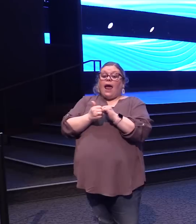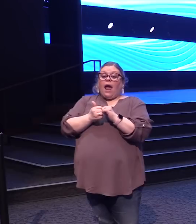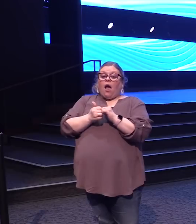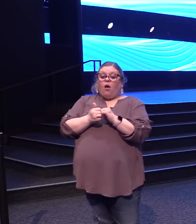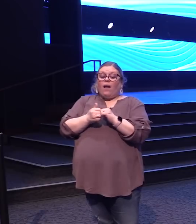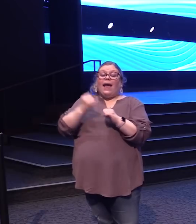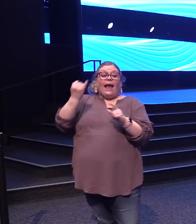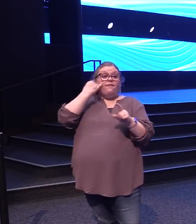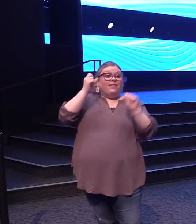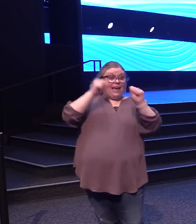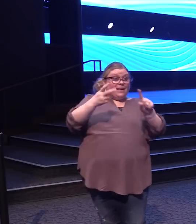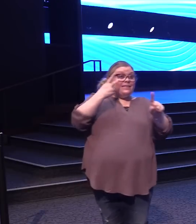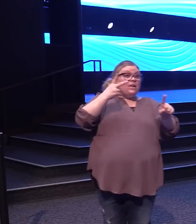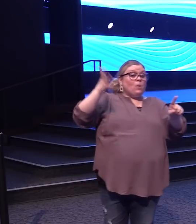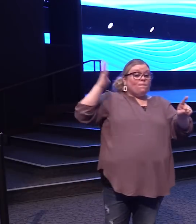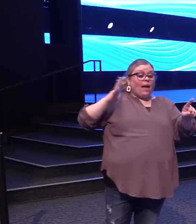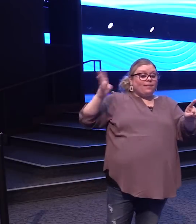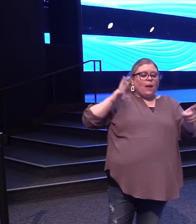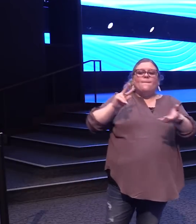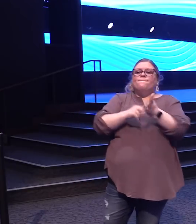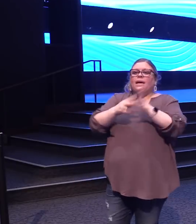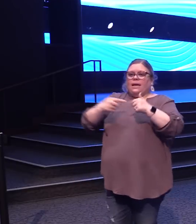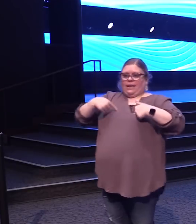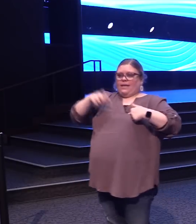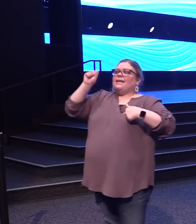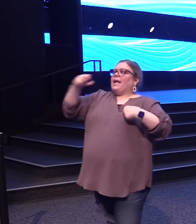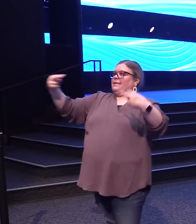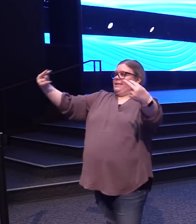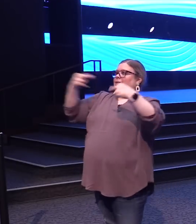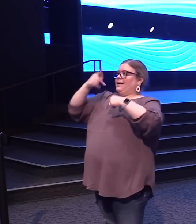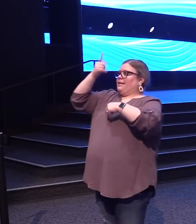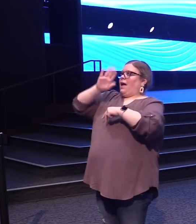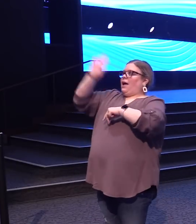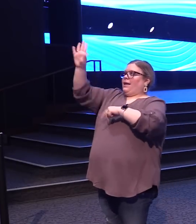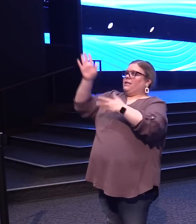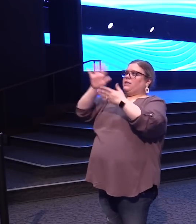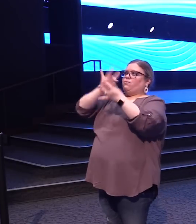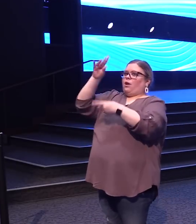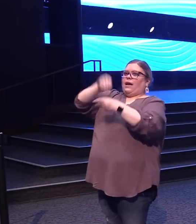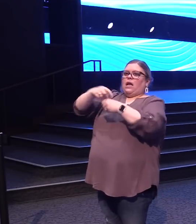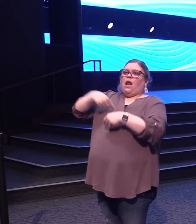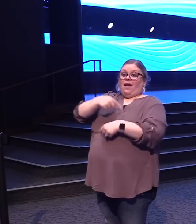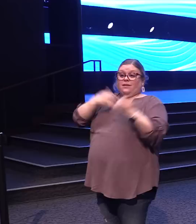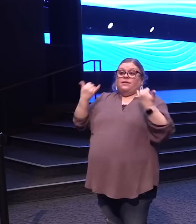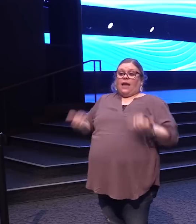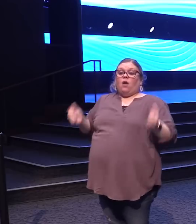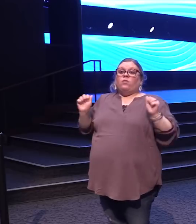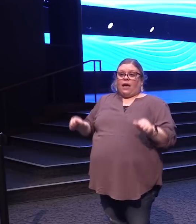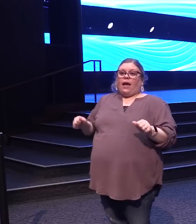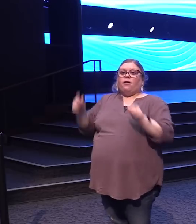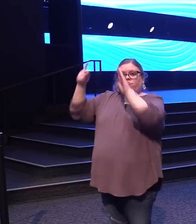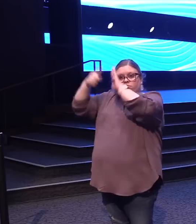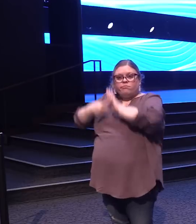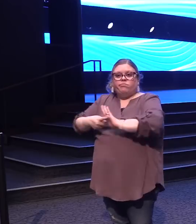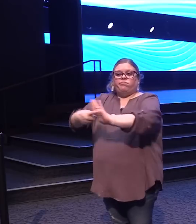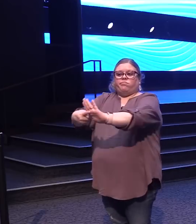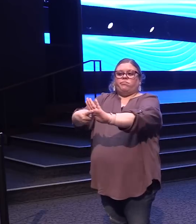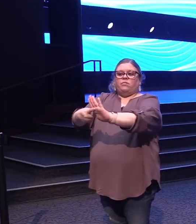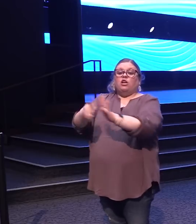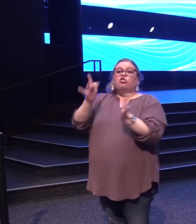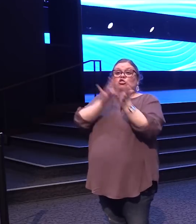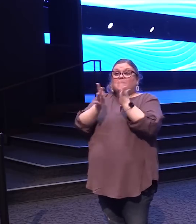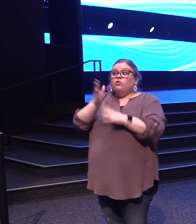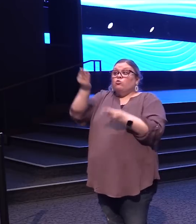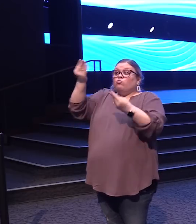was visible back then, the temple should be visible here and now as well. Amen? Amen. Jesus told us